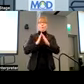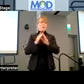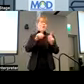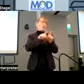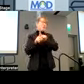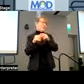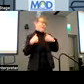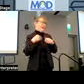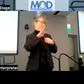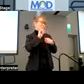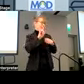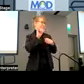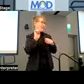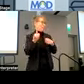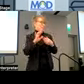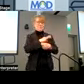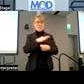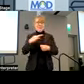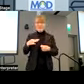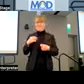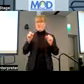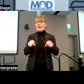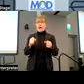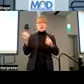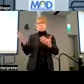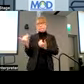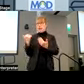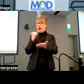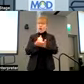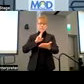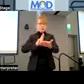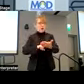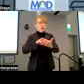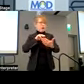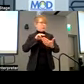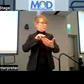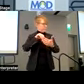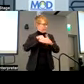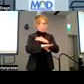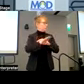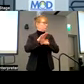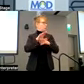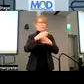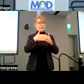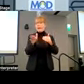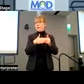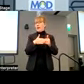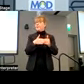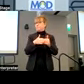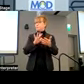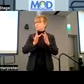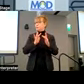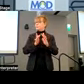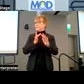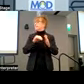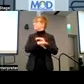staff that can work with the patients to sign them up for Gateway and help them use our digital tools. I want to share